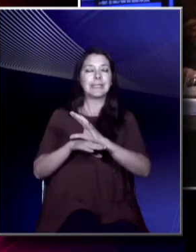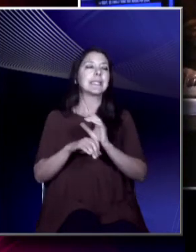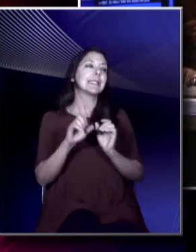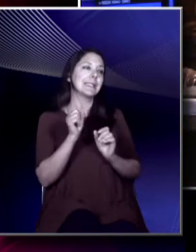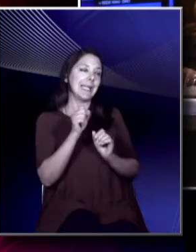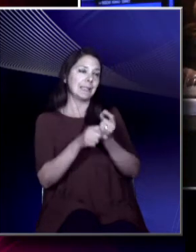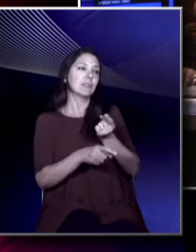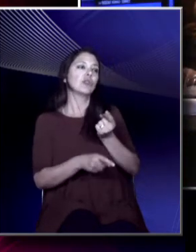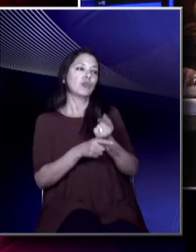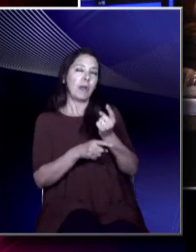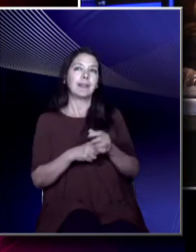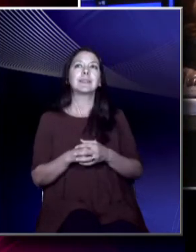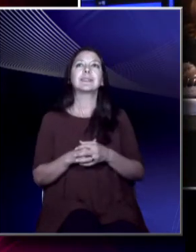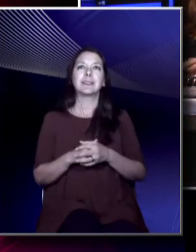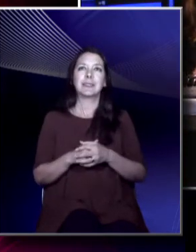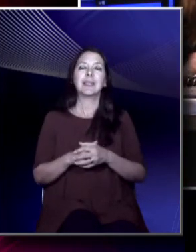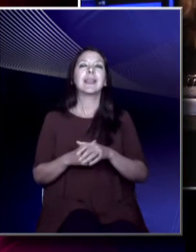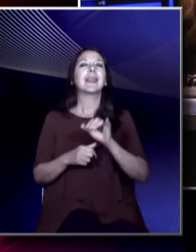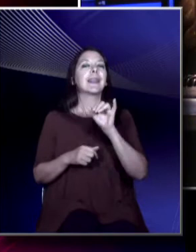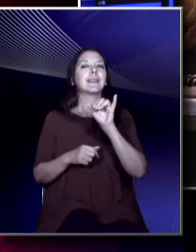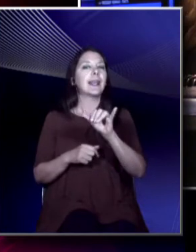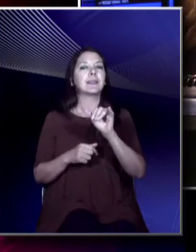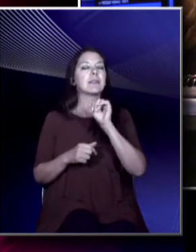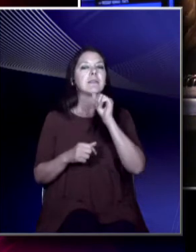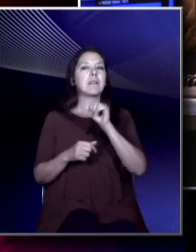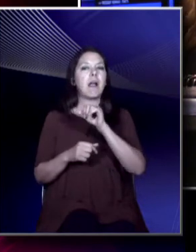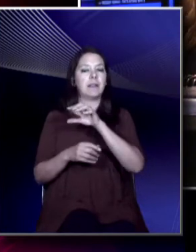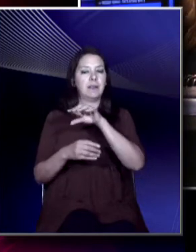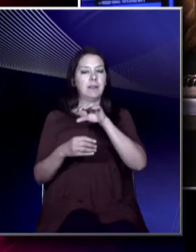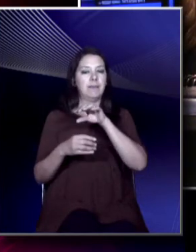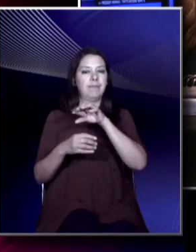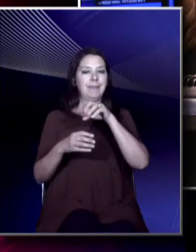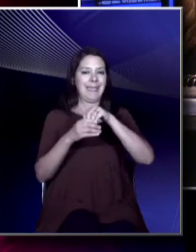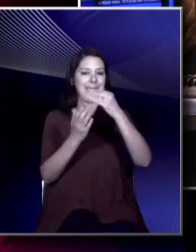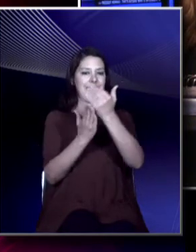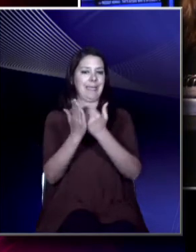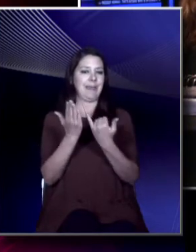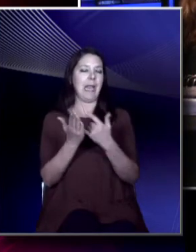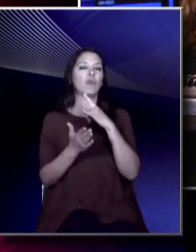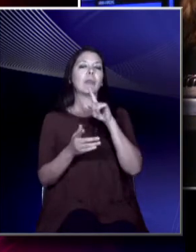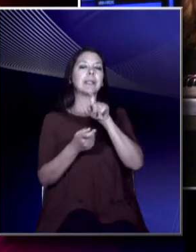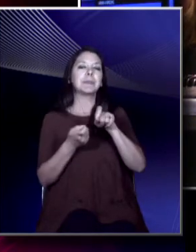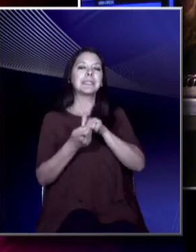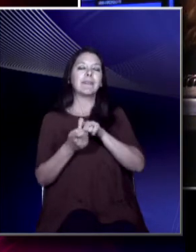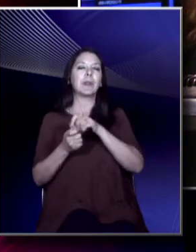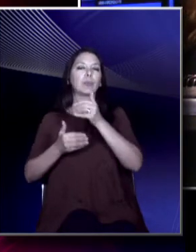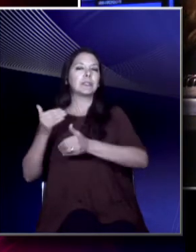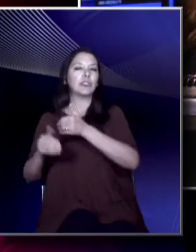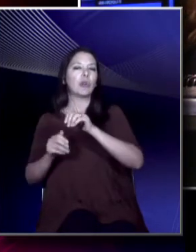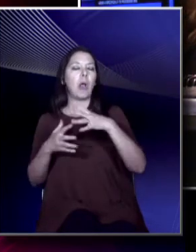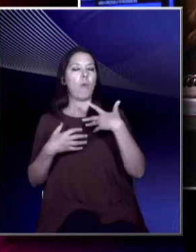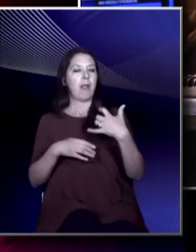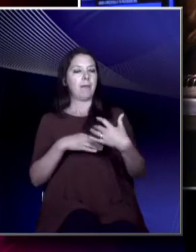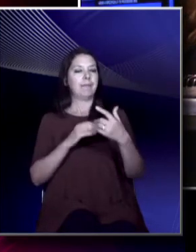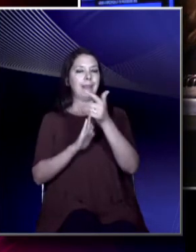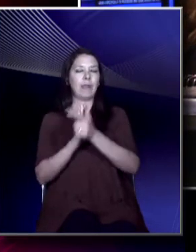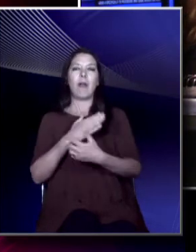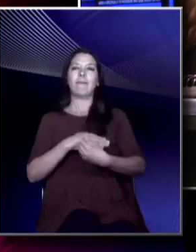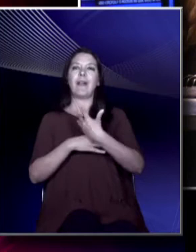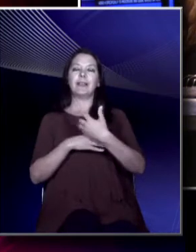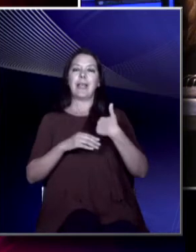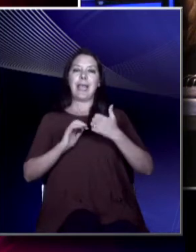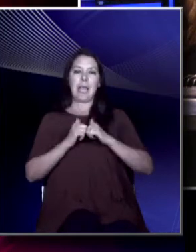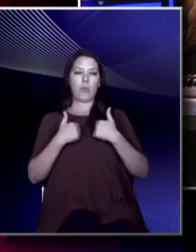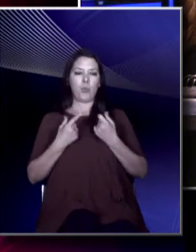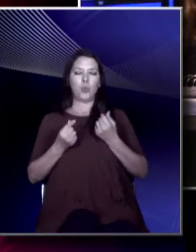Yes. It's outside what's on consent agenda, specifically to procedure and legal advice on how that procedure goes forward.